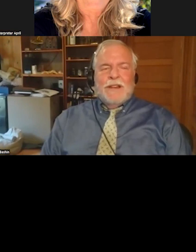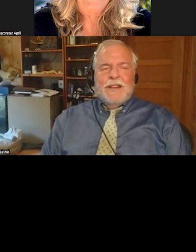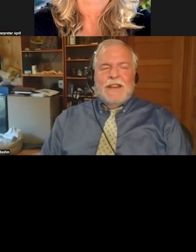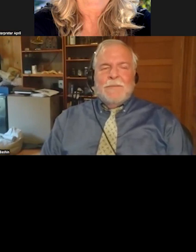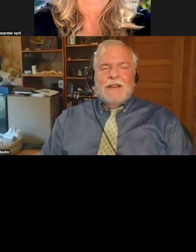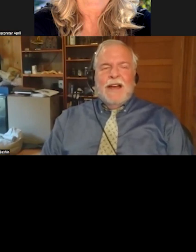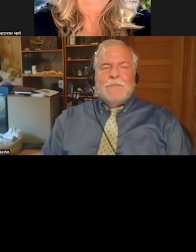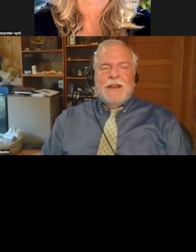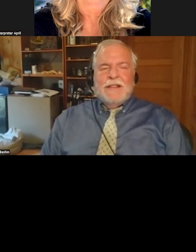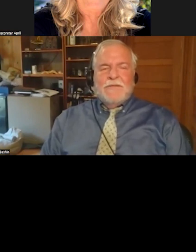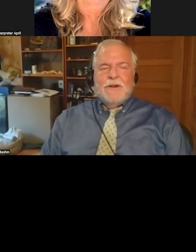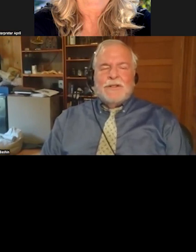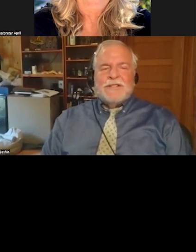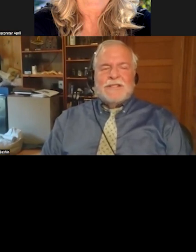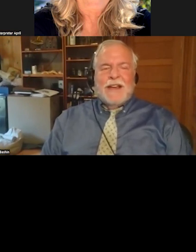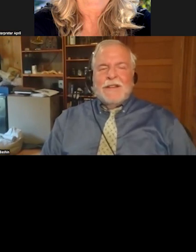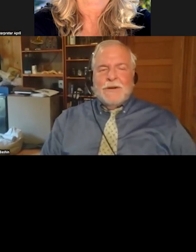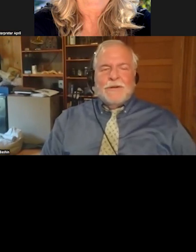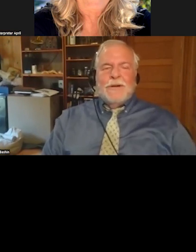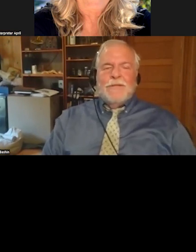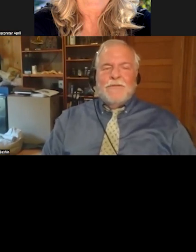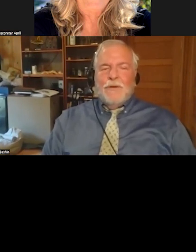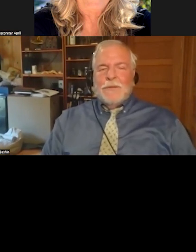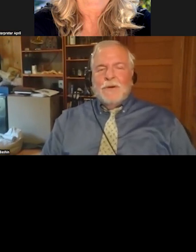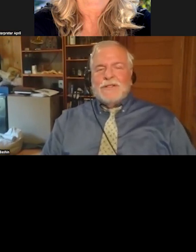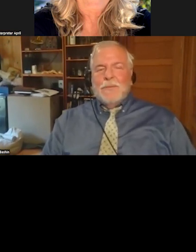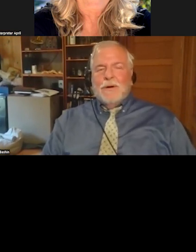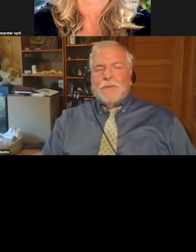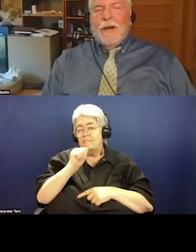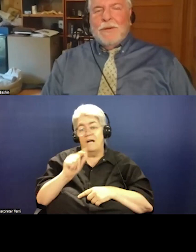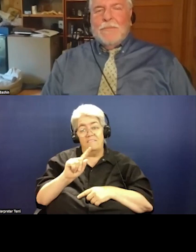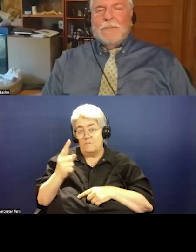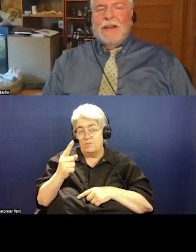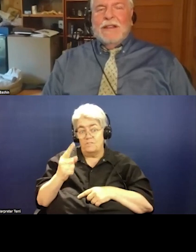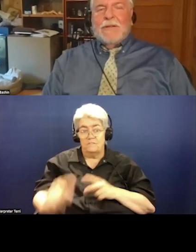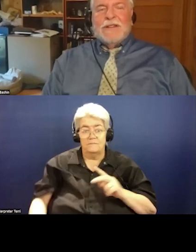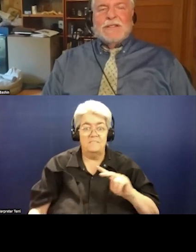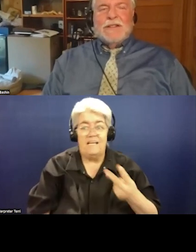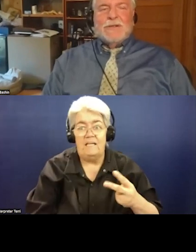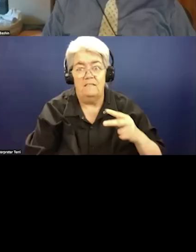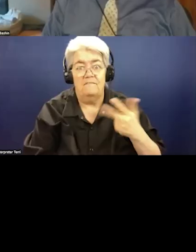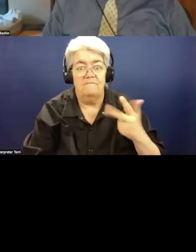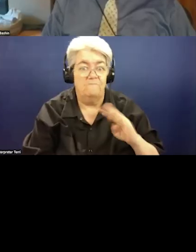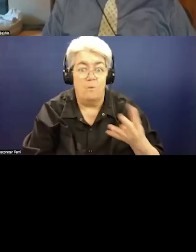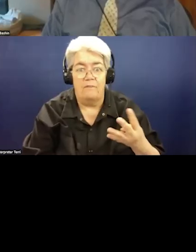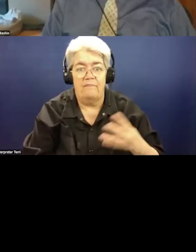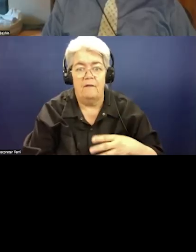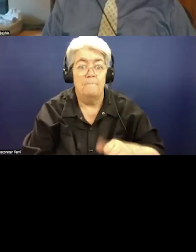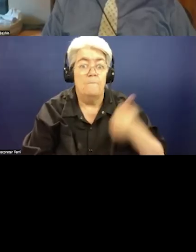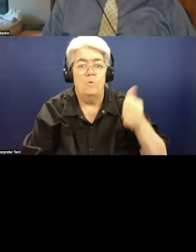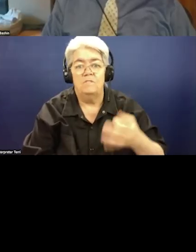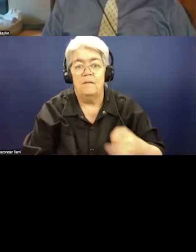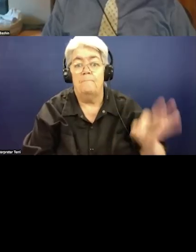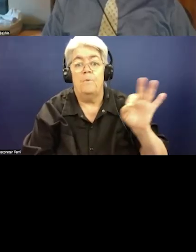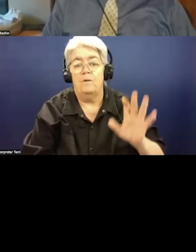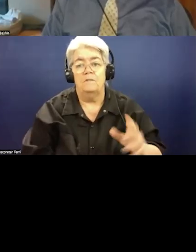it may not be the first, second, third, or even fourth most important problem in the crisis situation. So